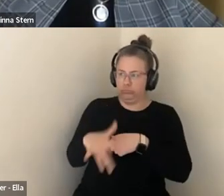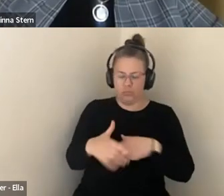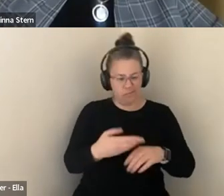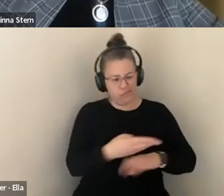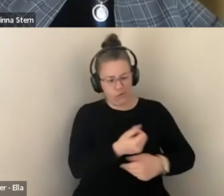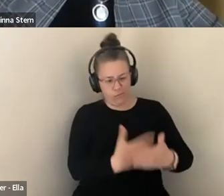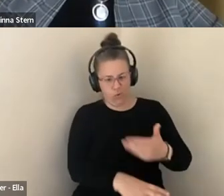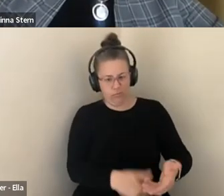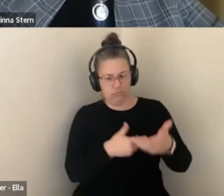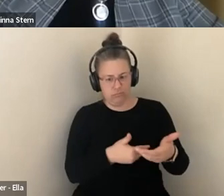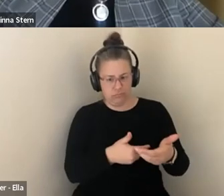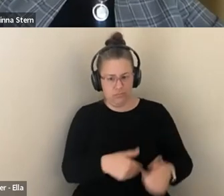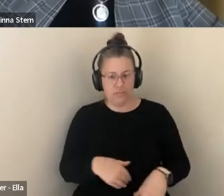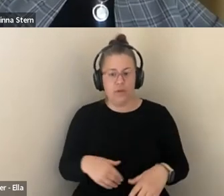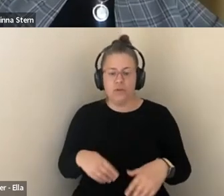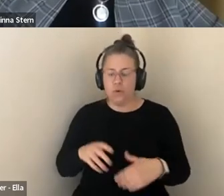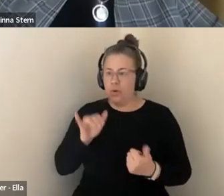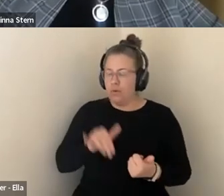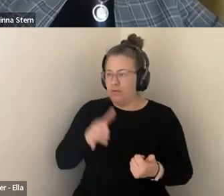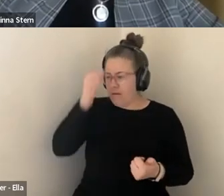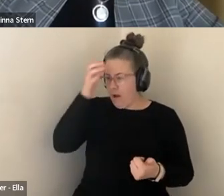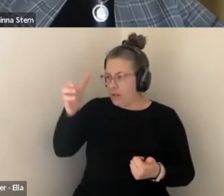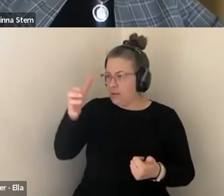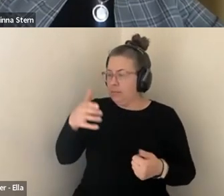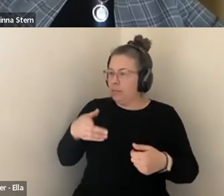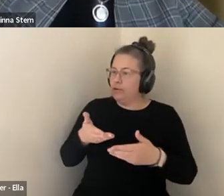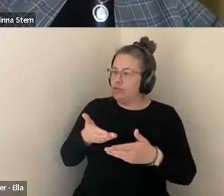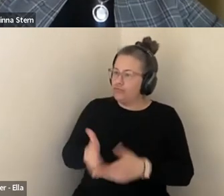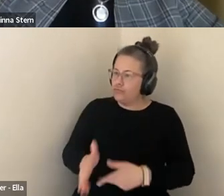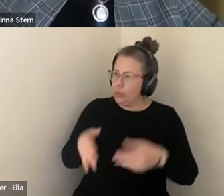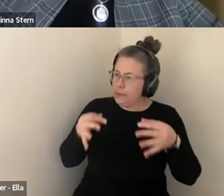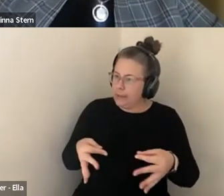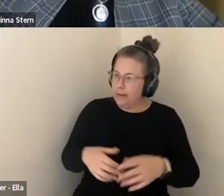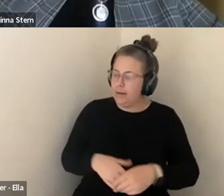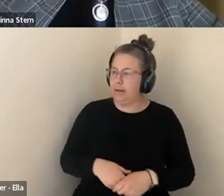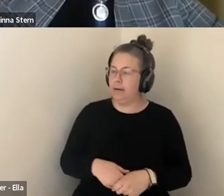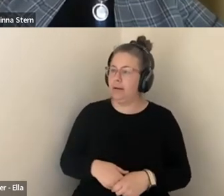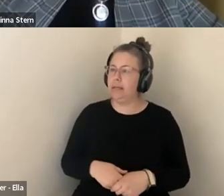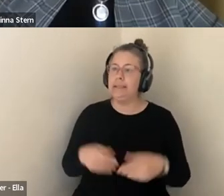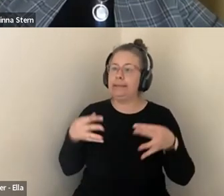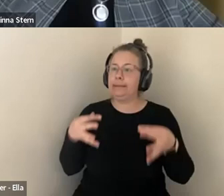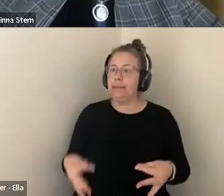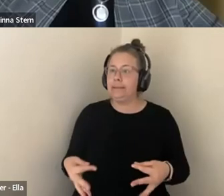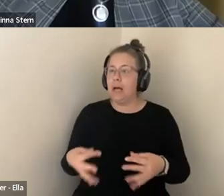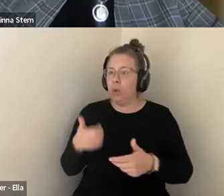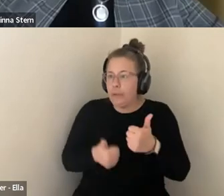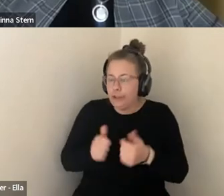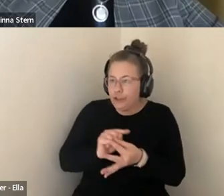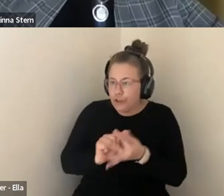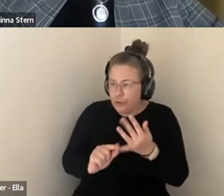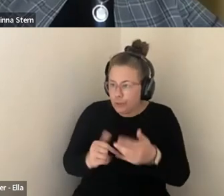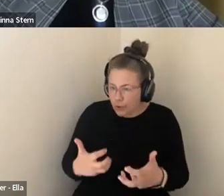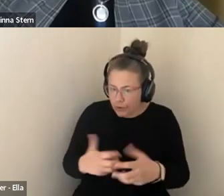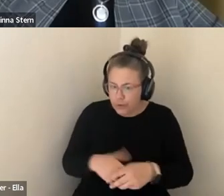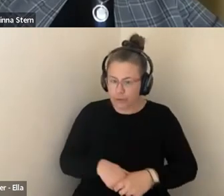when I become an adult, we may be seeing all of that, you know, become a thing of the past, and have to come to terms